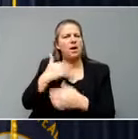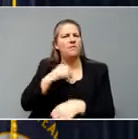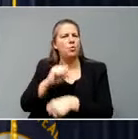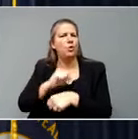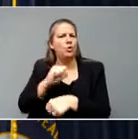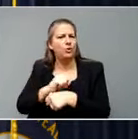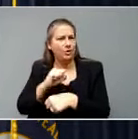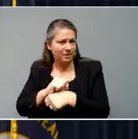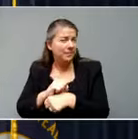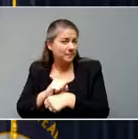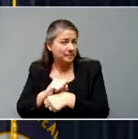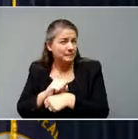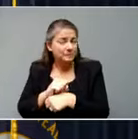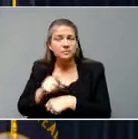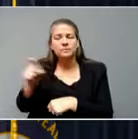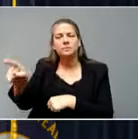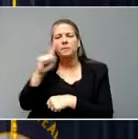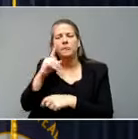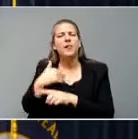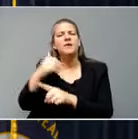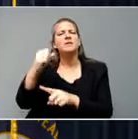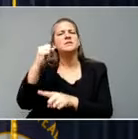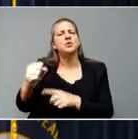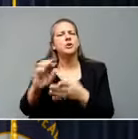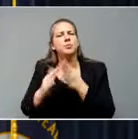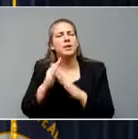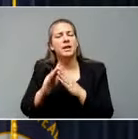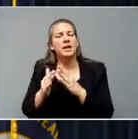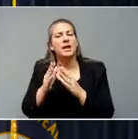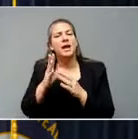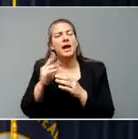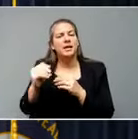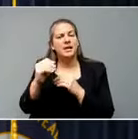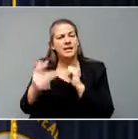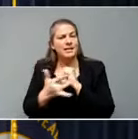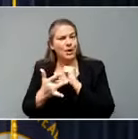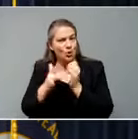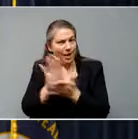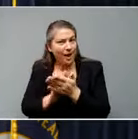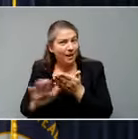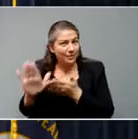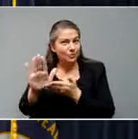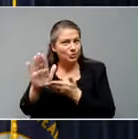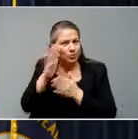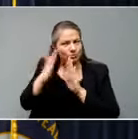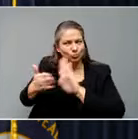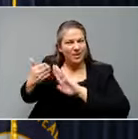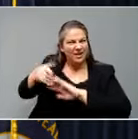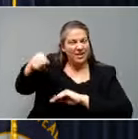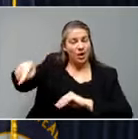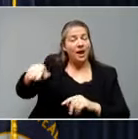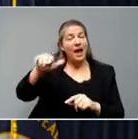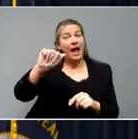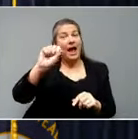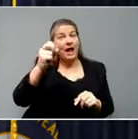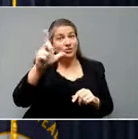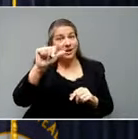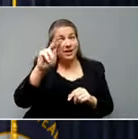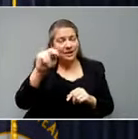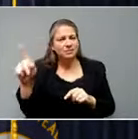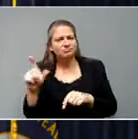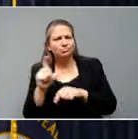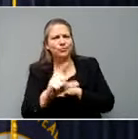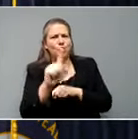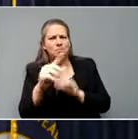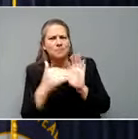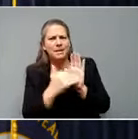the facility to Southern Kentucky Community and Technical College, which will operate it. The City of Ashland awarded $1 million to